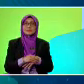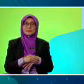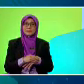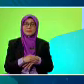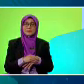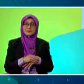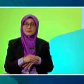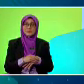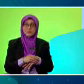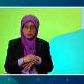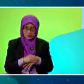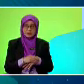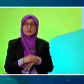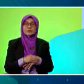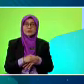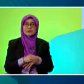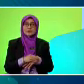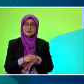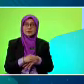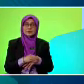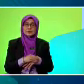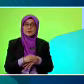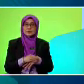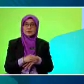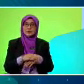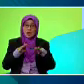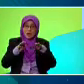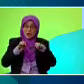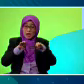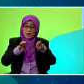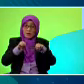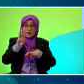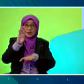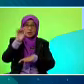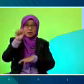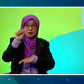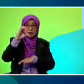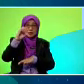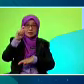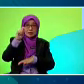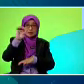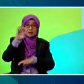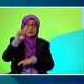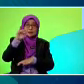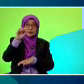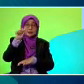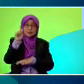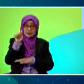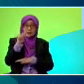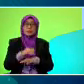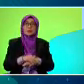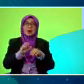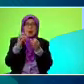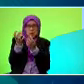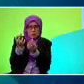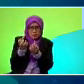Okay. The next type of microorganisms is bacteria. Bacteria can absorb nutrients